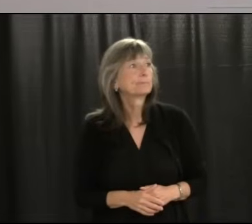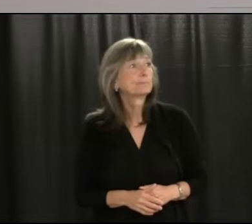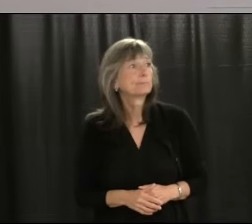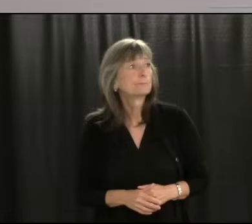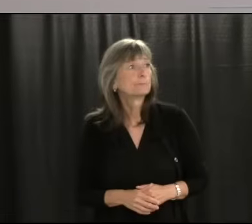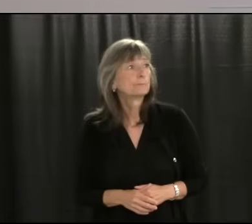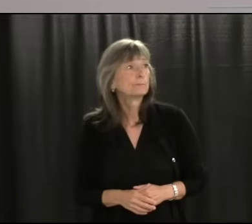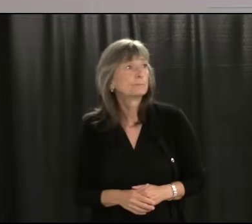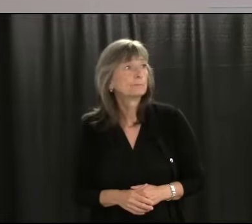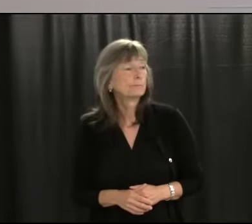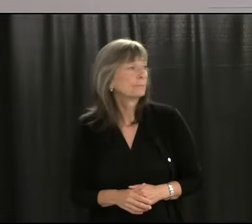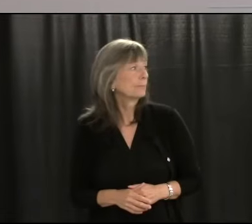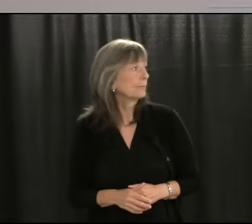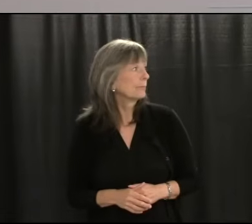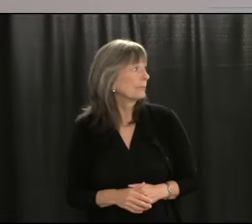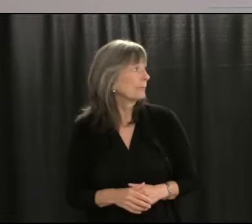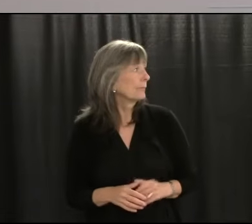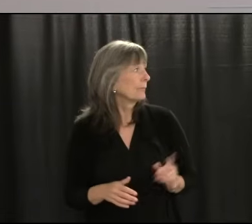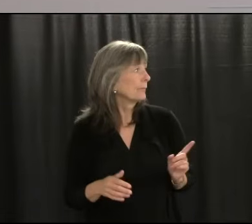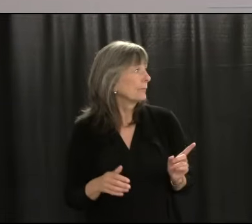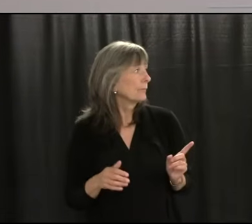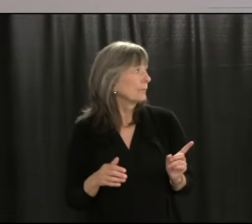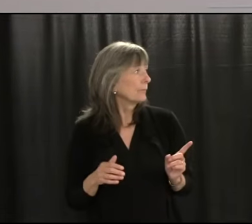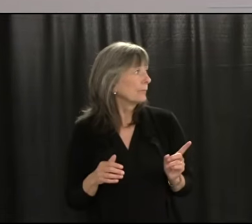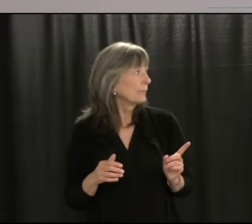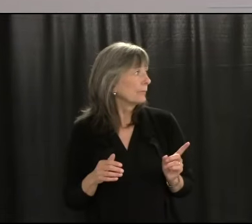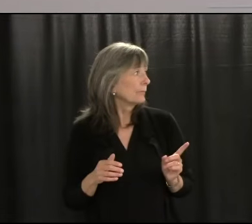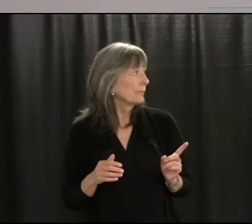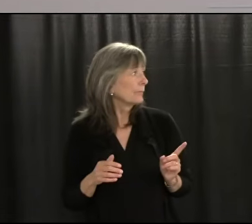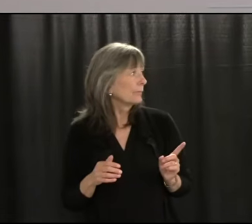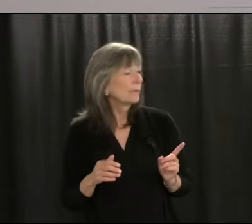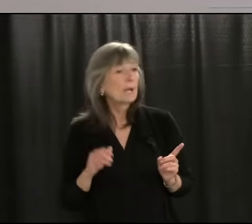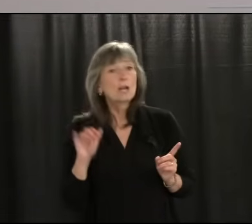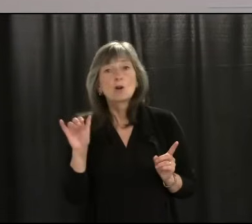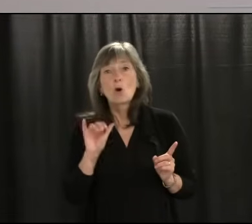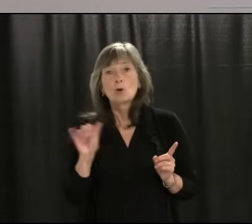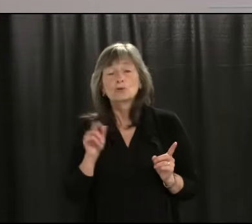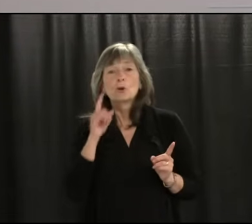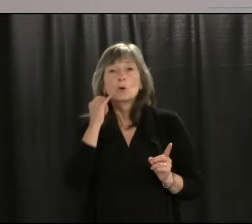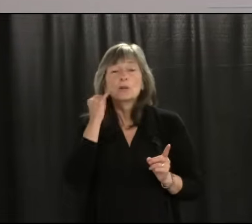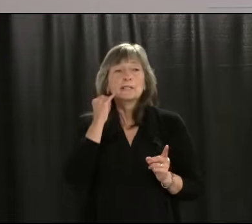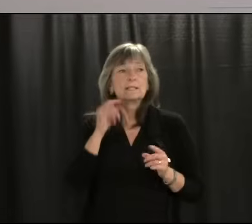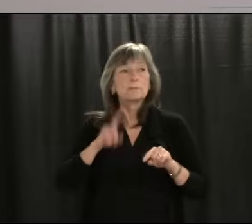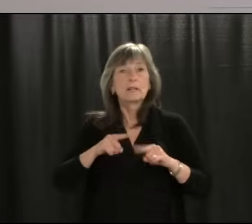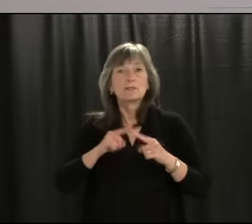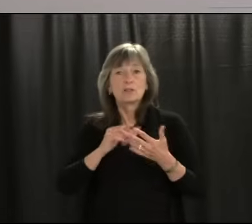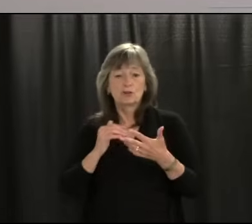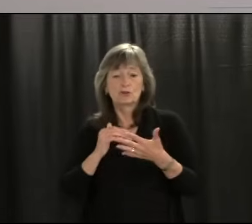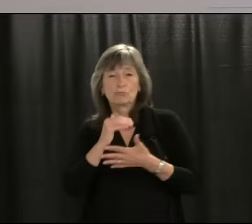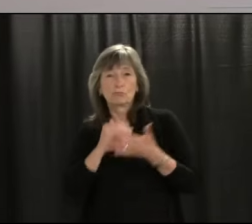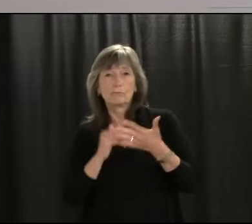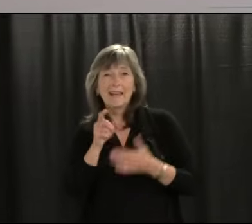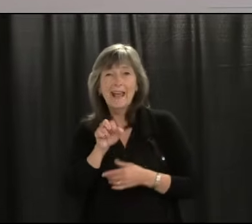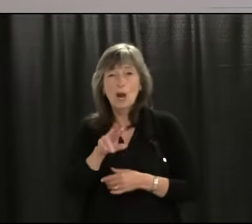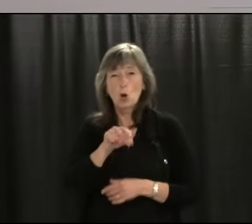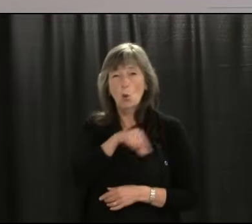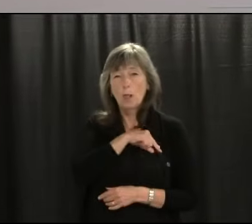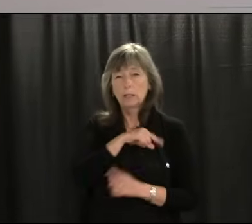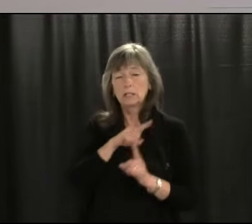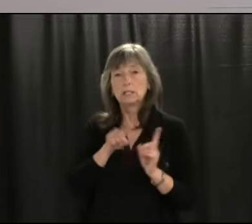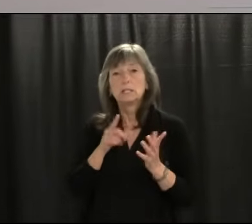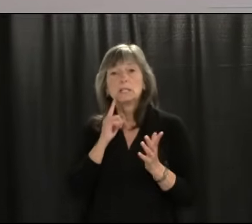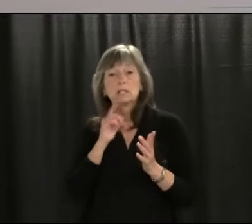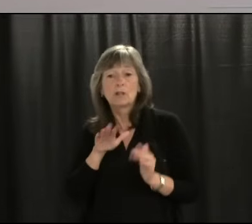So there's also a website where folks can check to see what level, whether it's a low risk, a moderate, or a high risk for air quality. We've been promoting